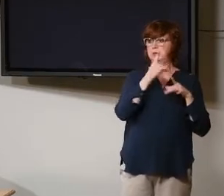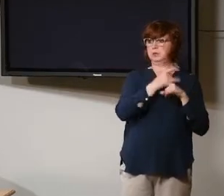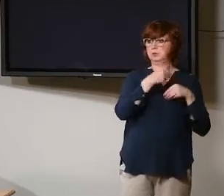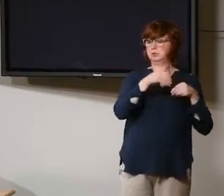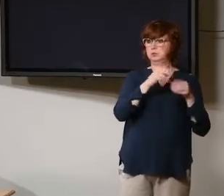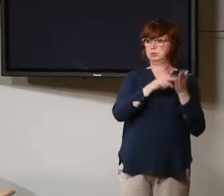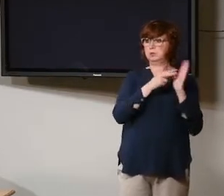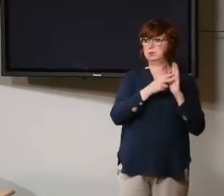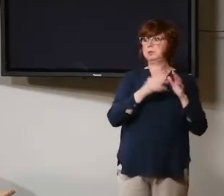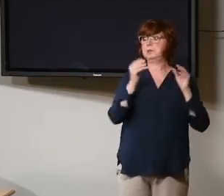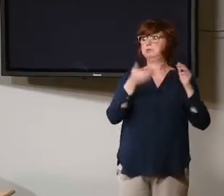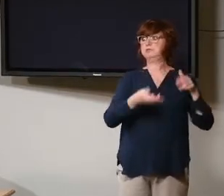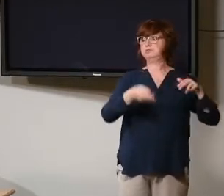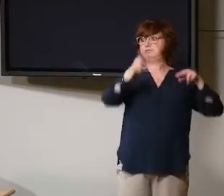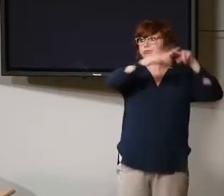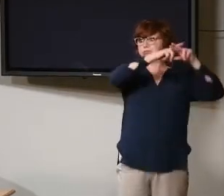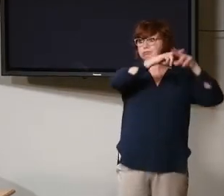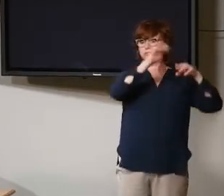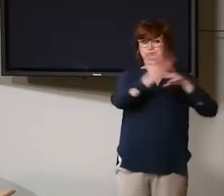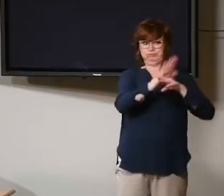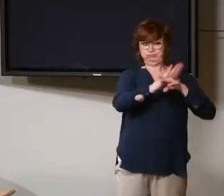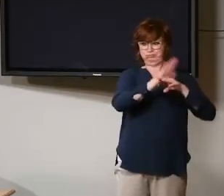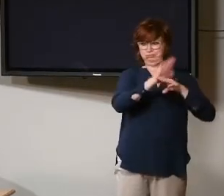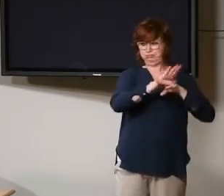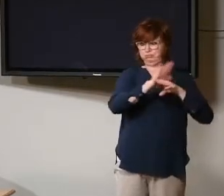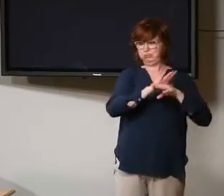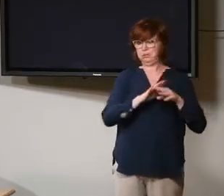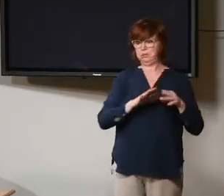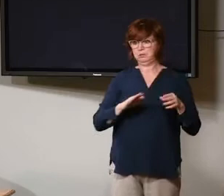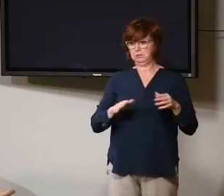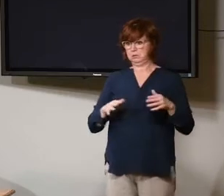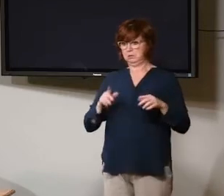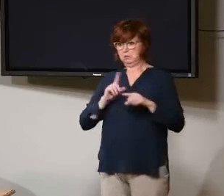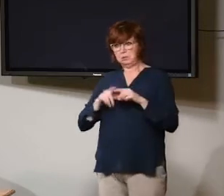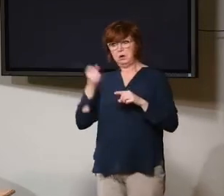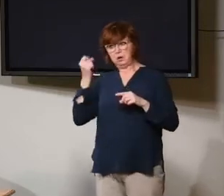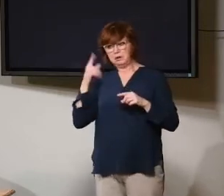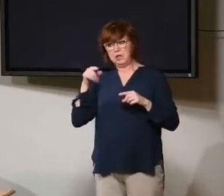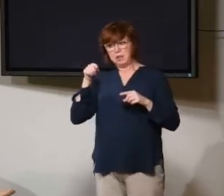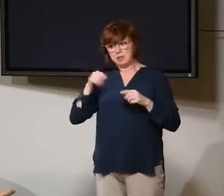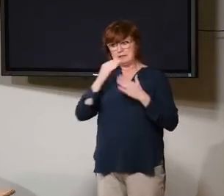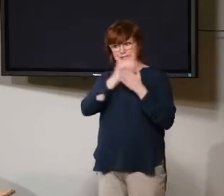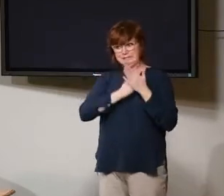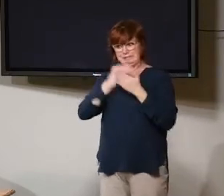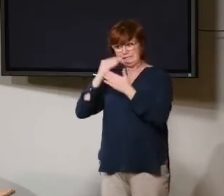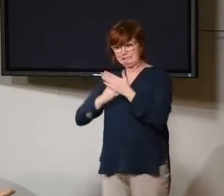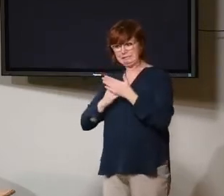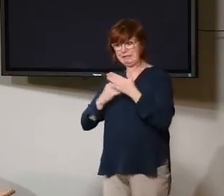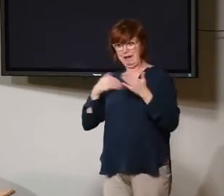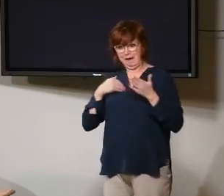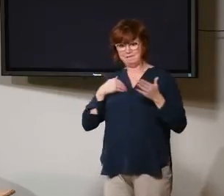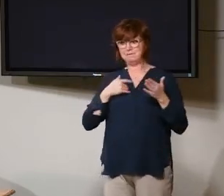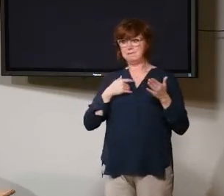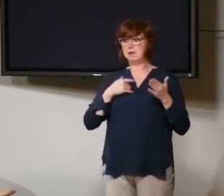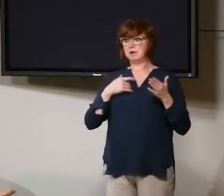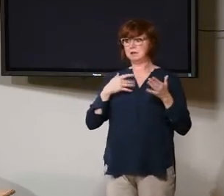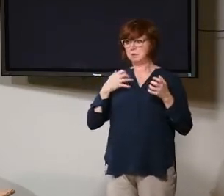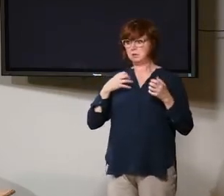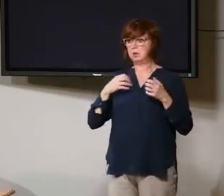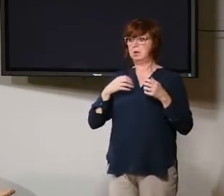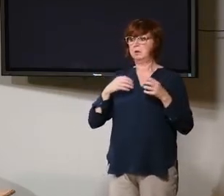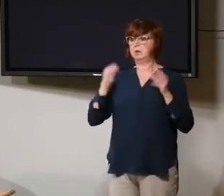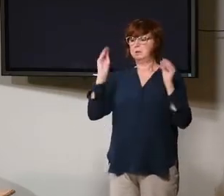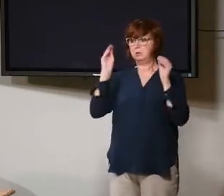this clarity today is to give businesses, give the public added opportunity